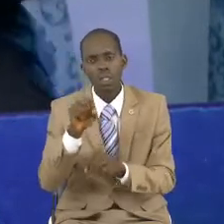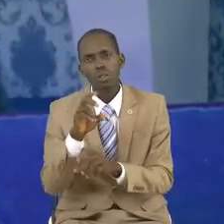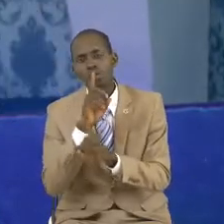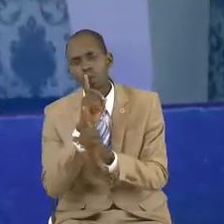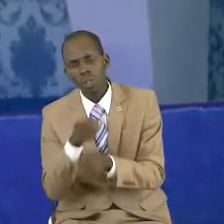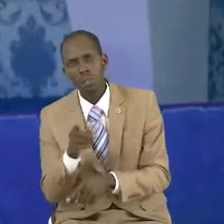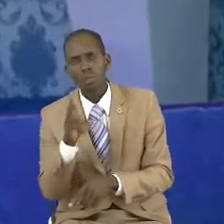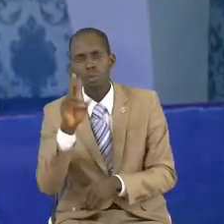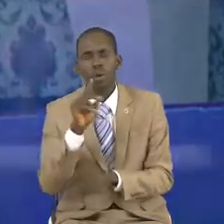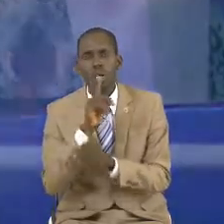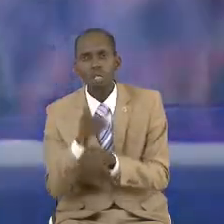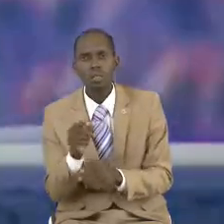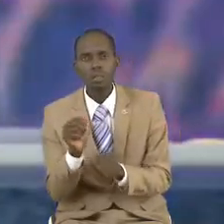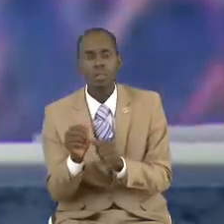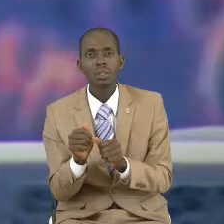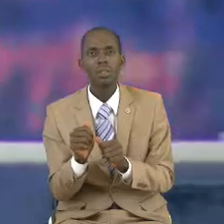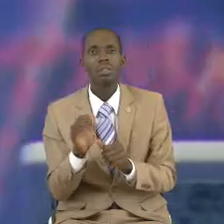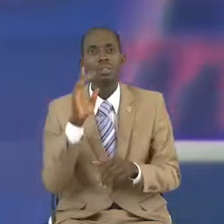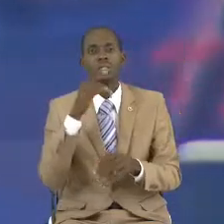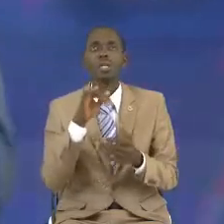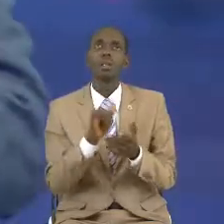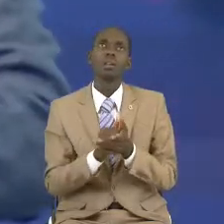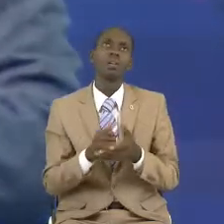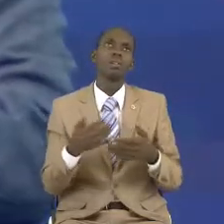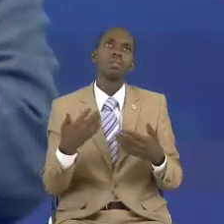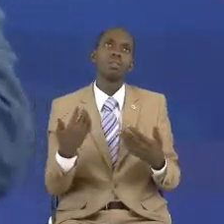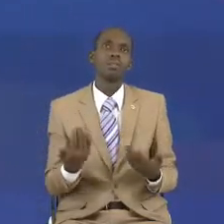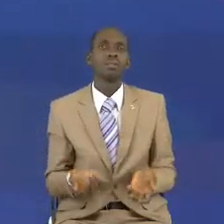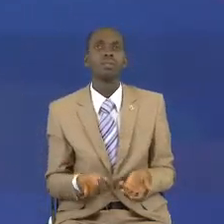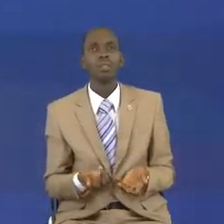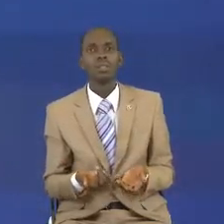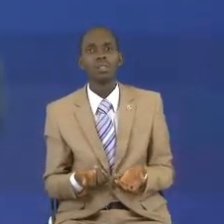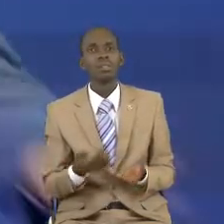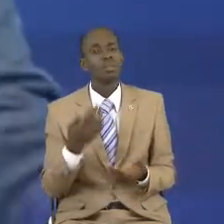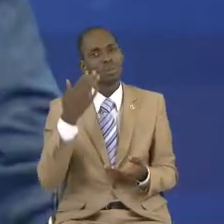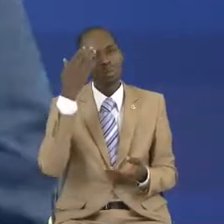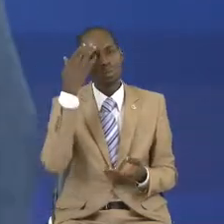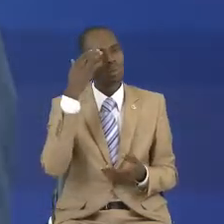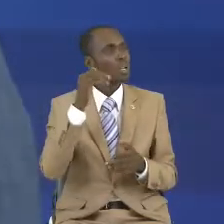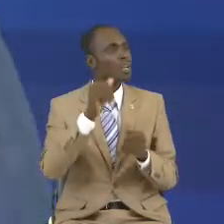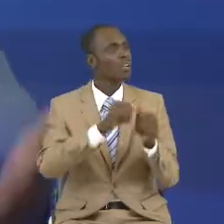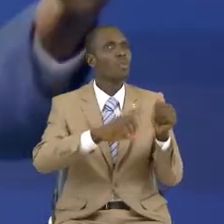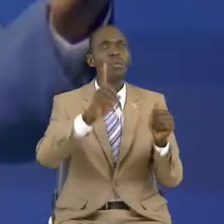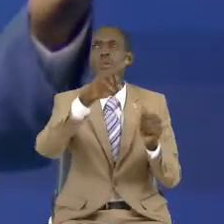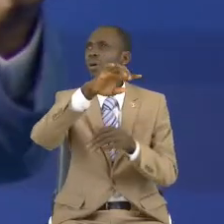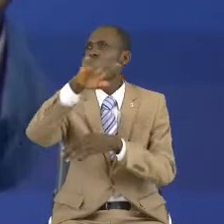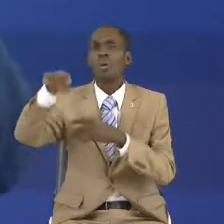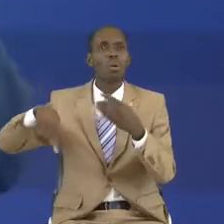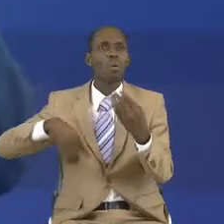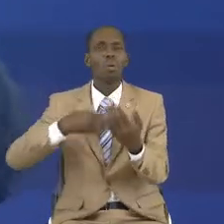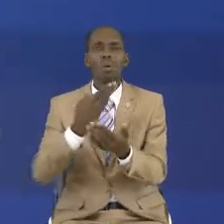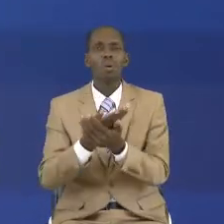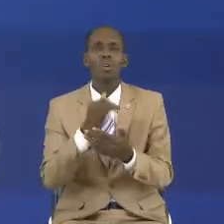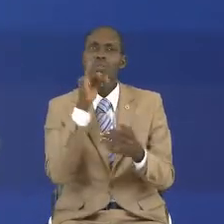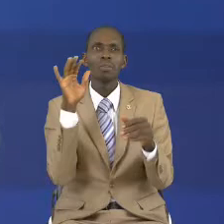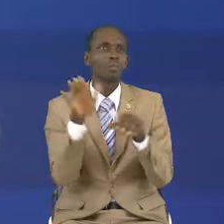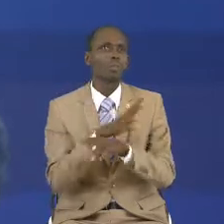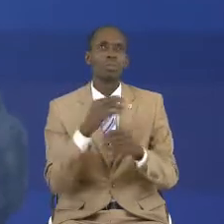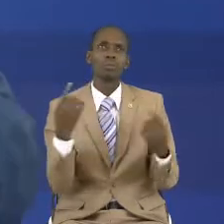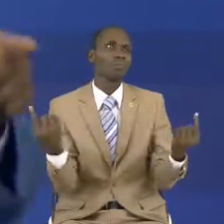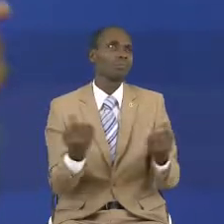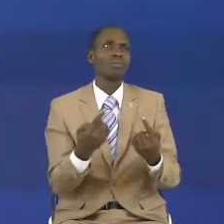no they will say everywhere around us this corrupt and so the